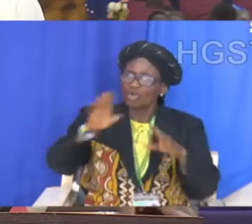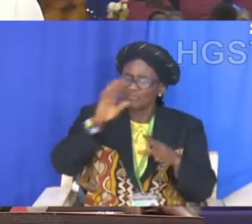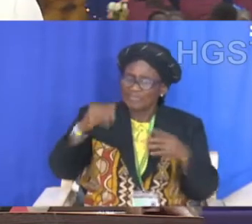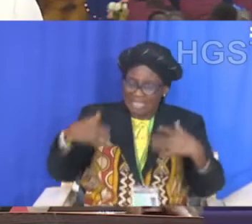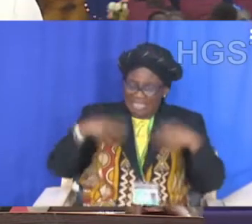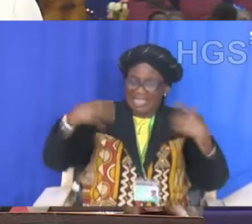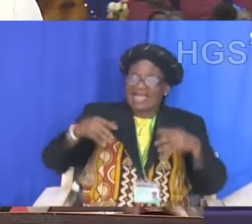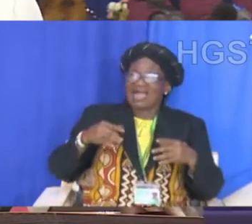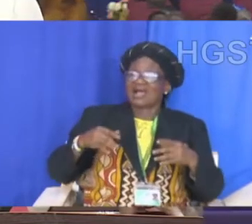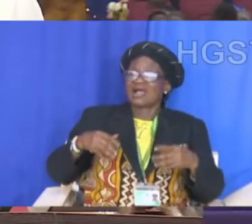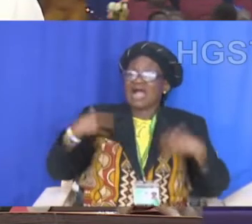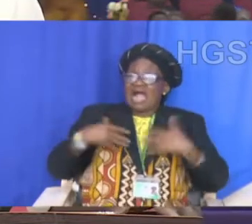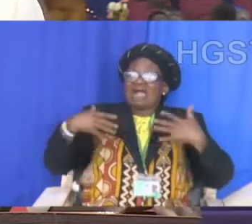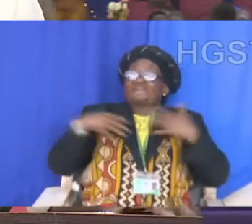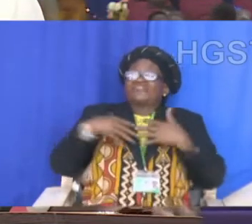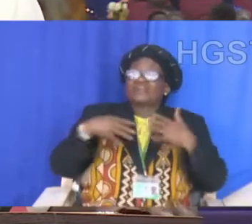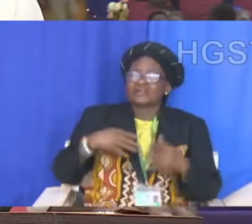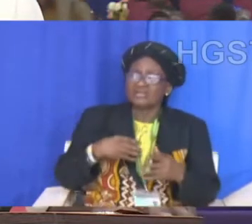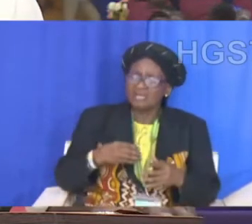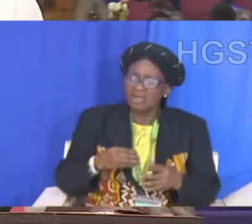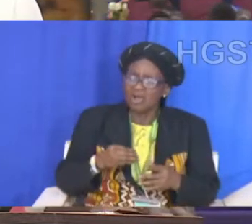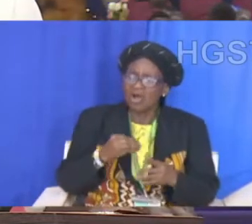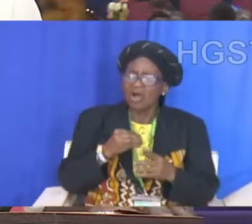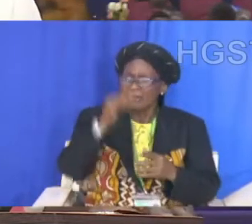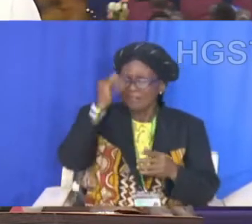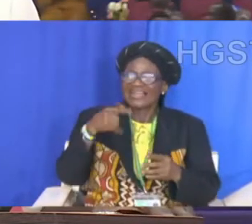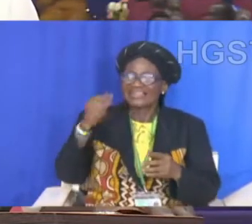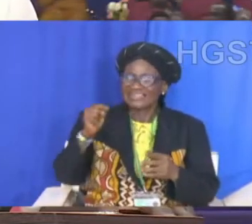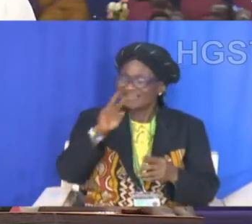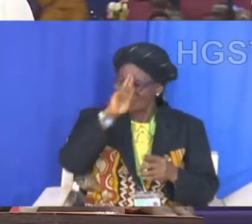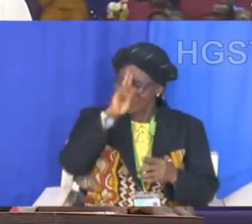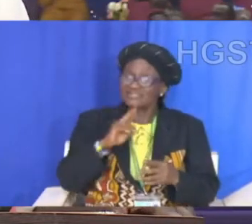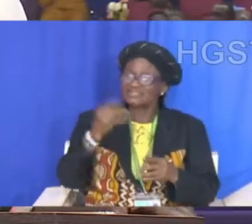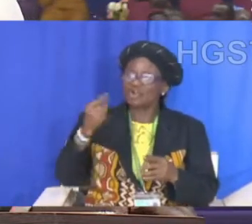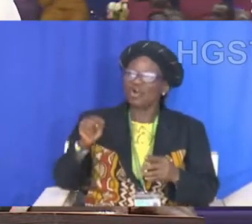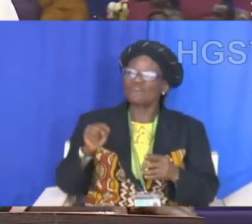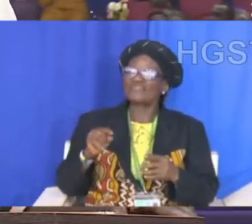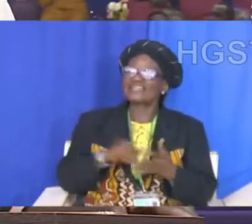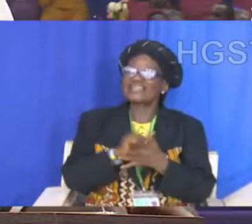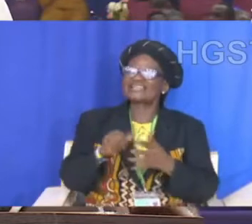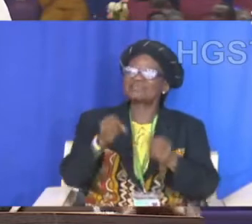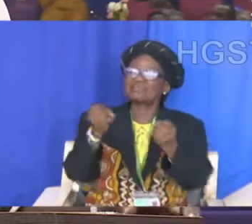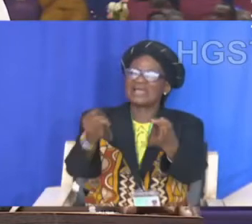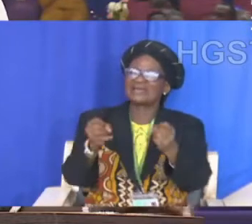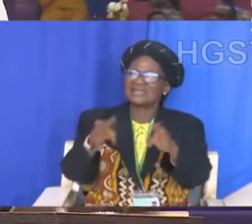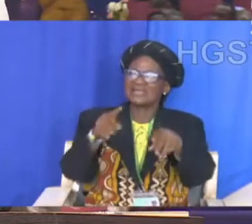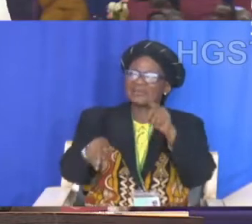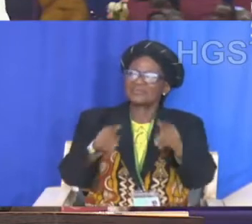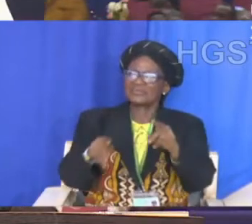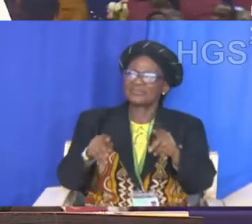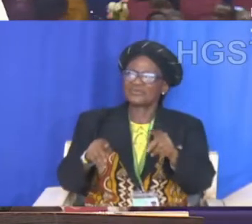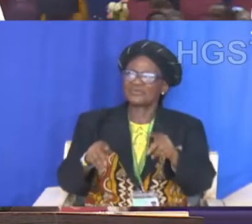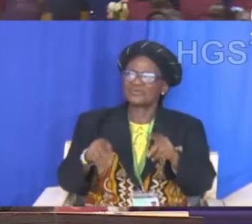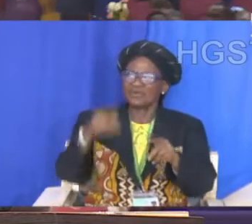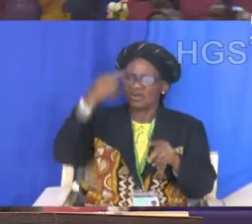dismayed by the reason of this great multitude, for the battle is not yours,